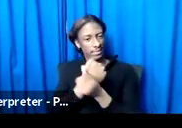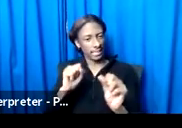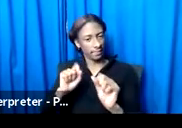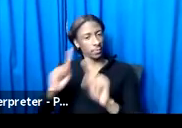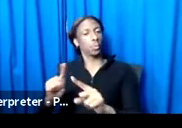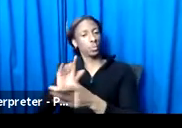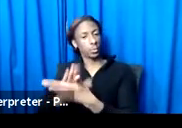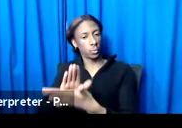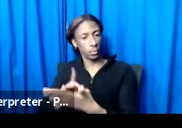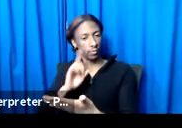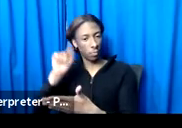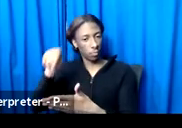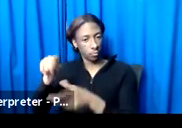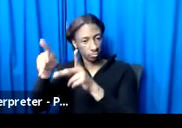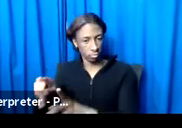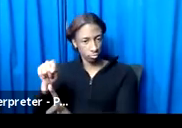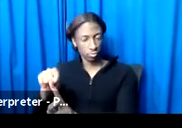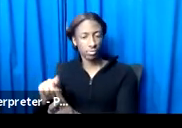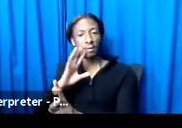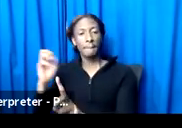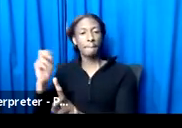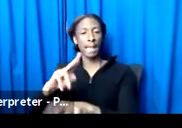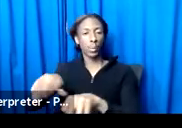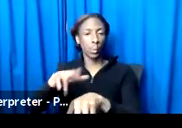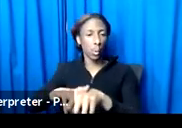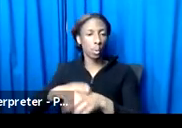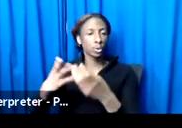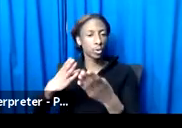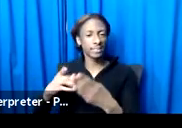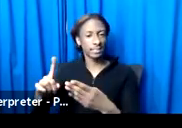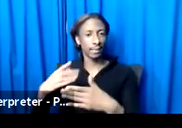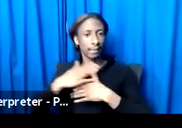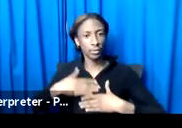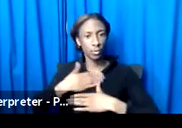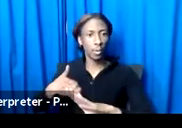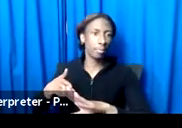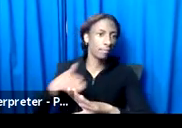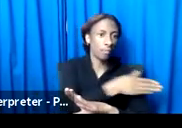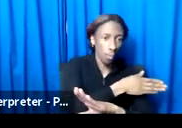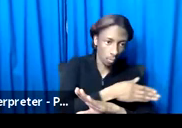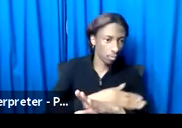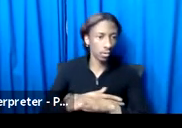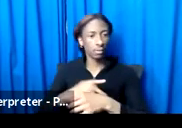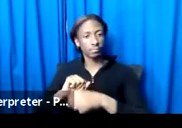and return to the normal services that they had enjoyed before this pandemic began.